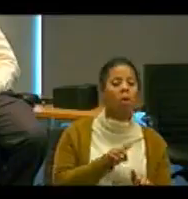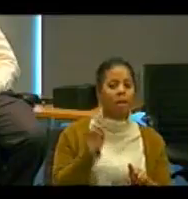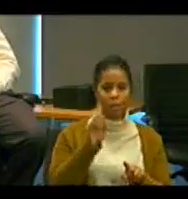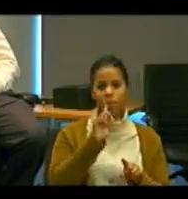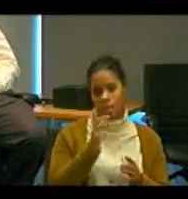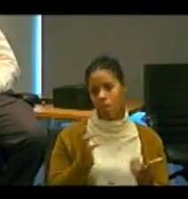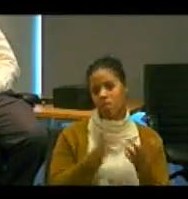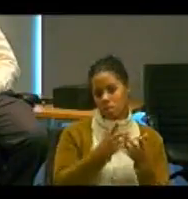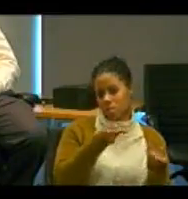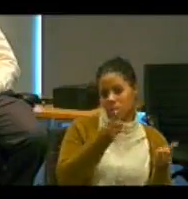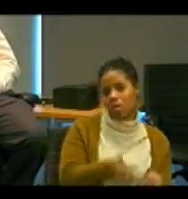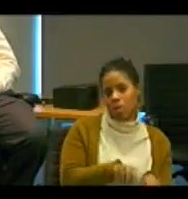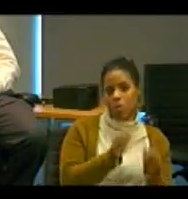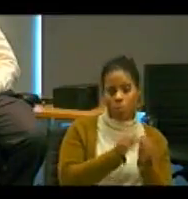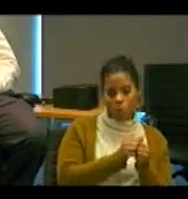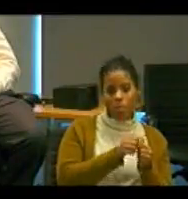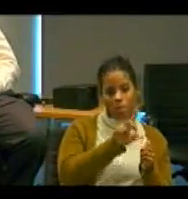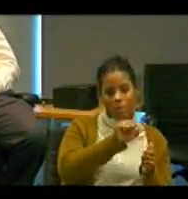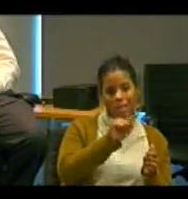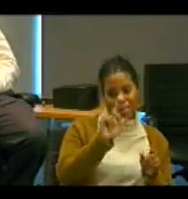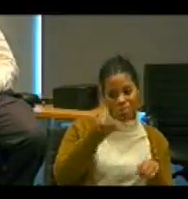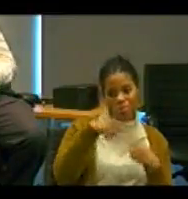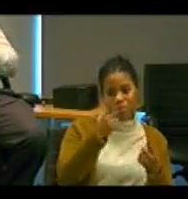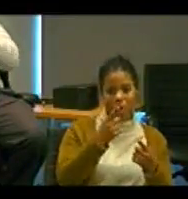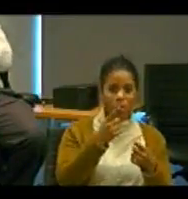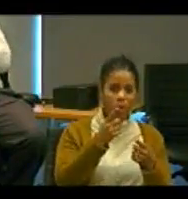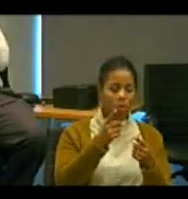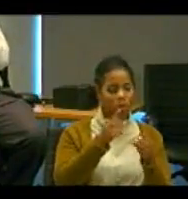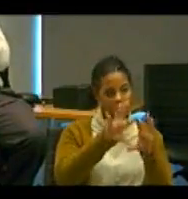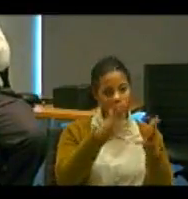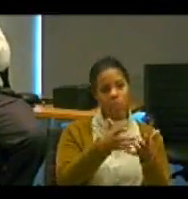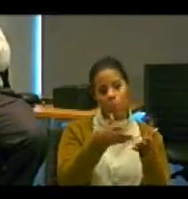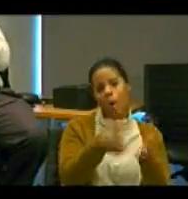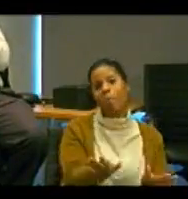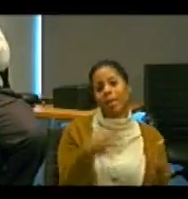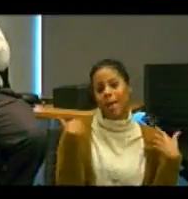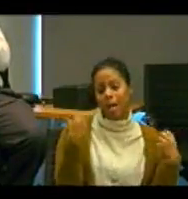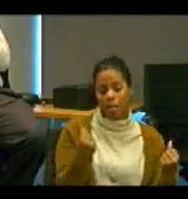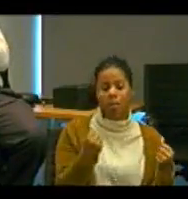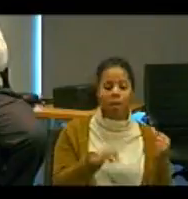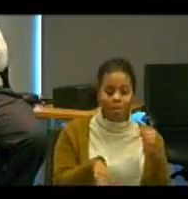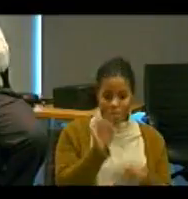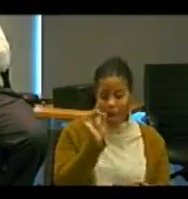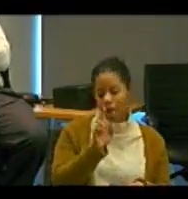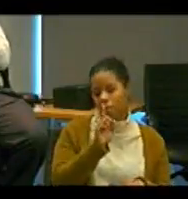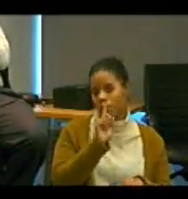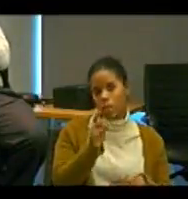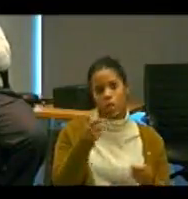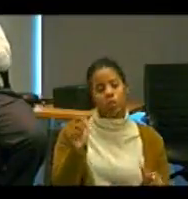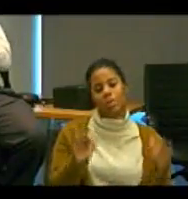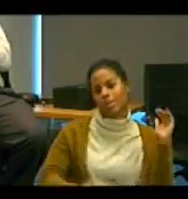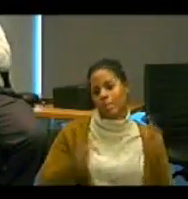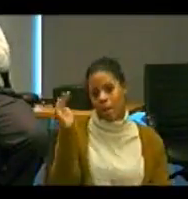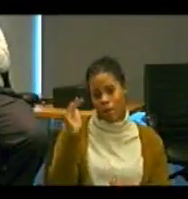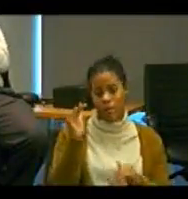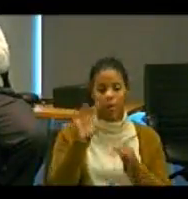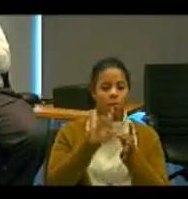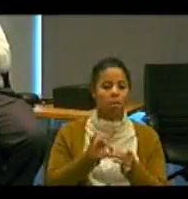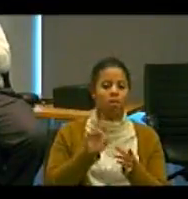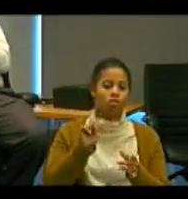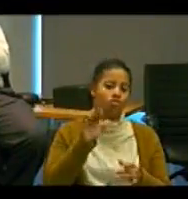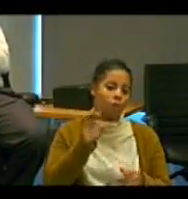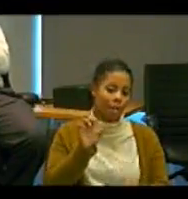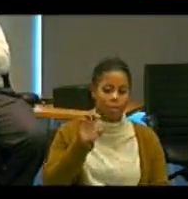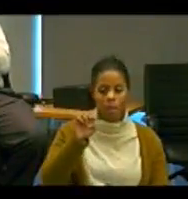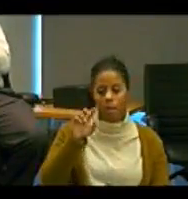reported over the past several decades in public health, which also finds substantial disparities attributable to race or ethnicity amongst otherwise similar